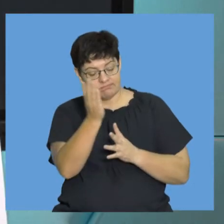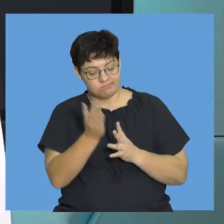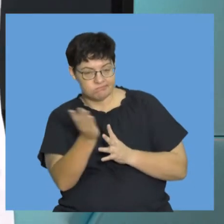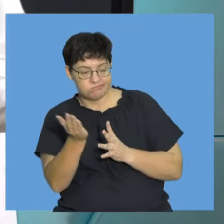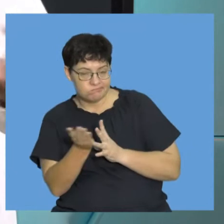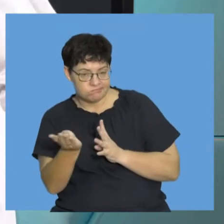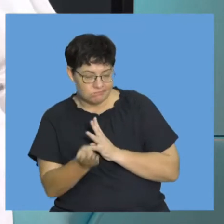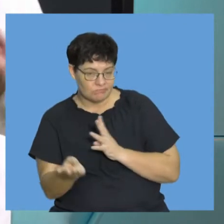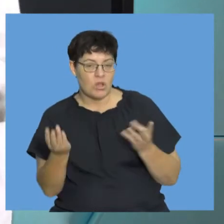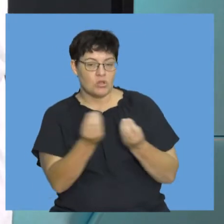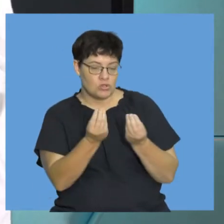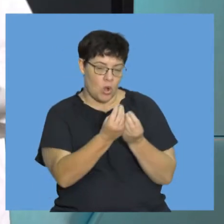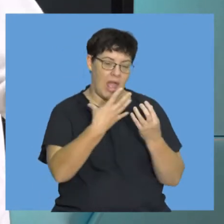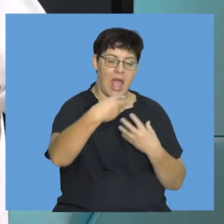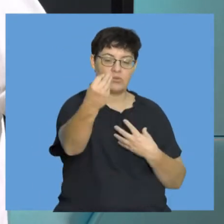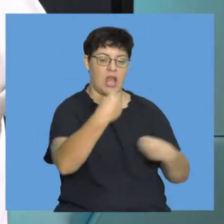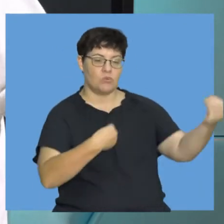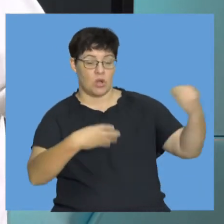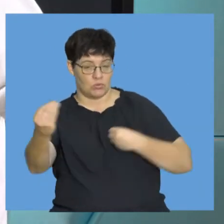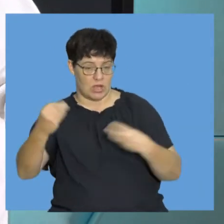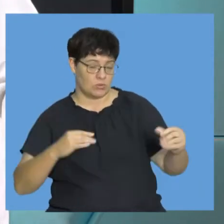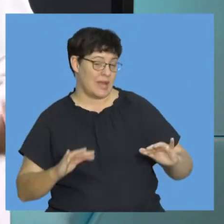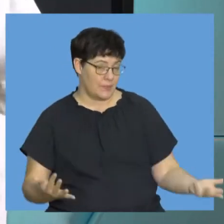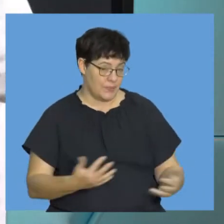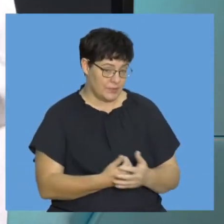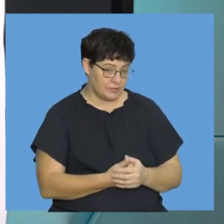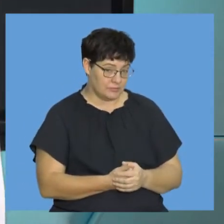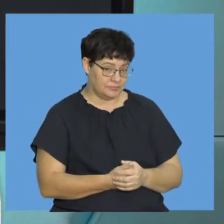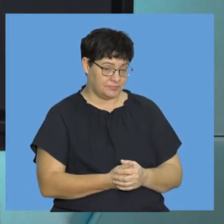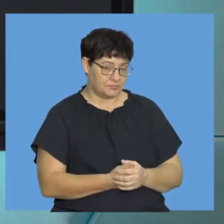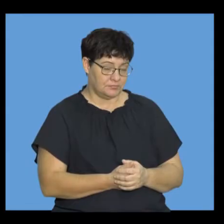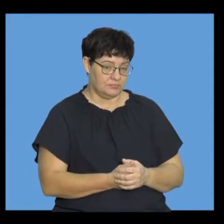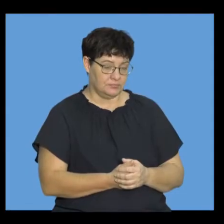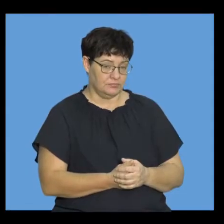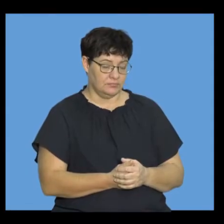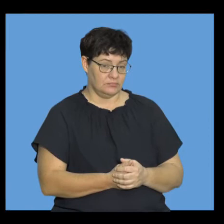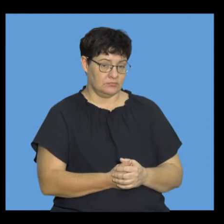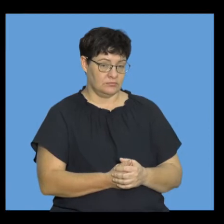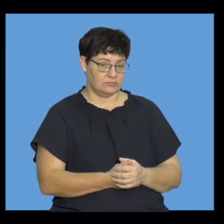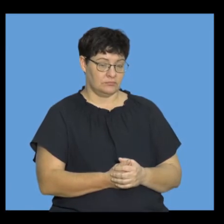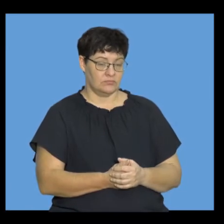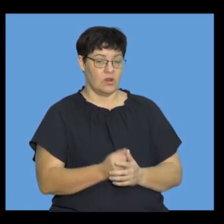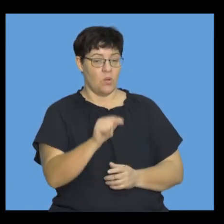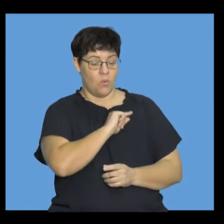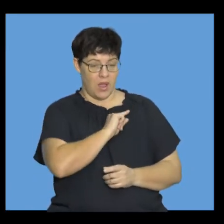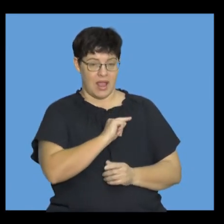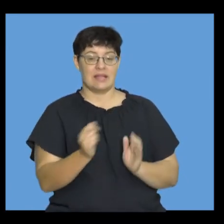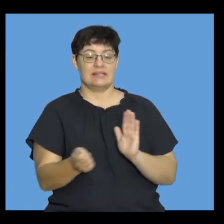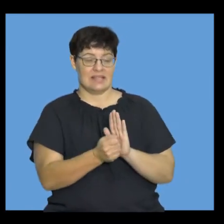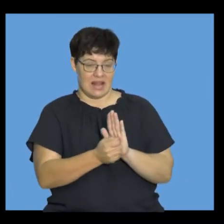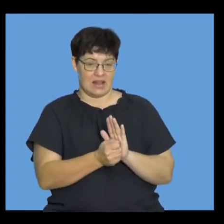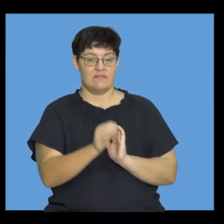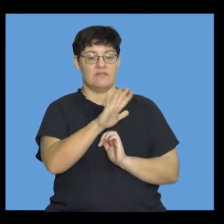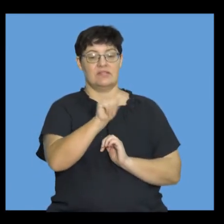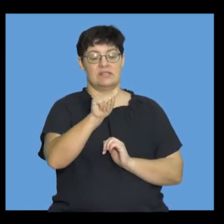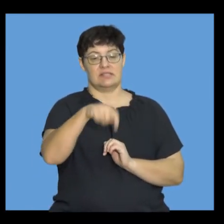stock is leaving our business. Right? In this case here, because of sales, 56,000. Because